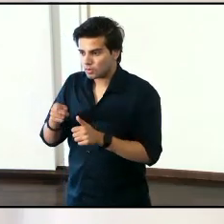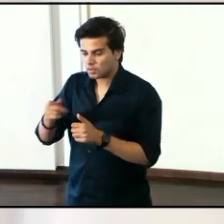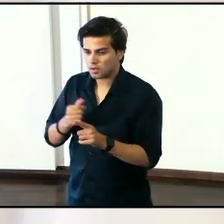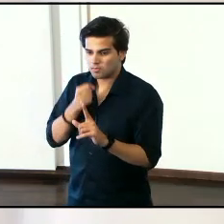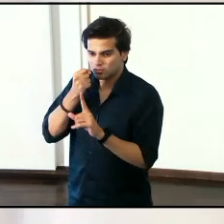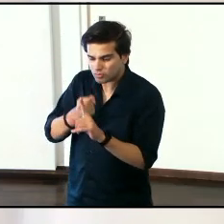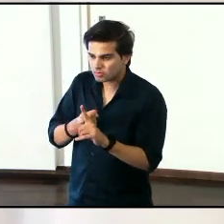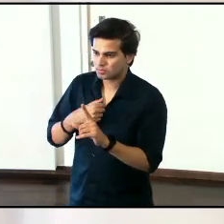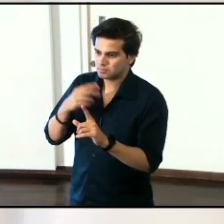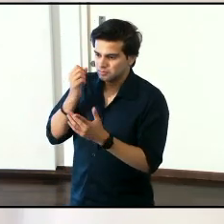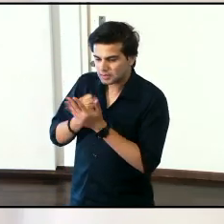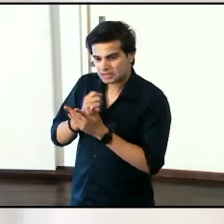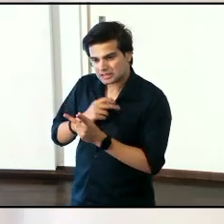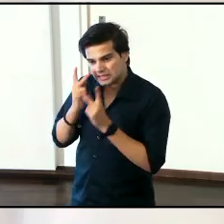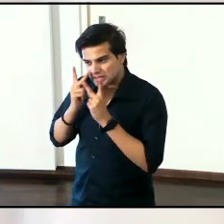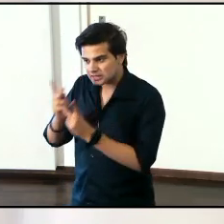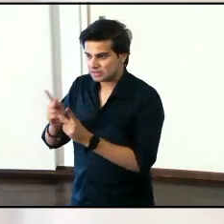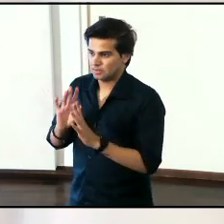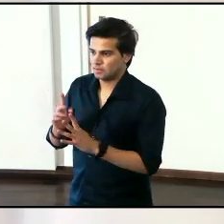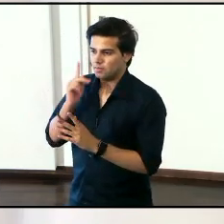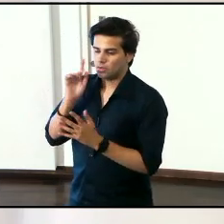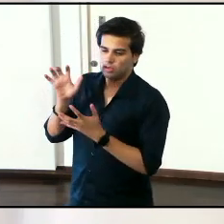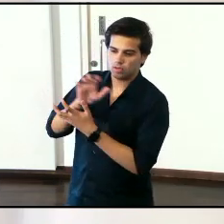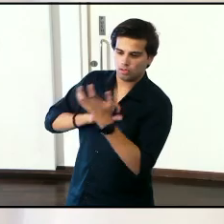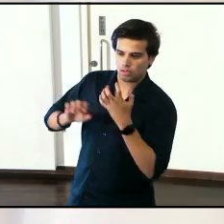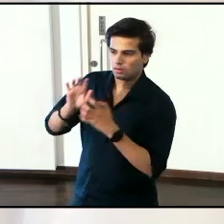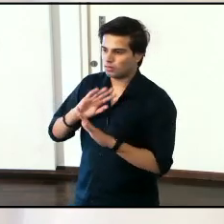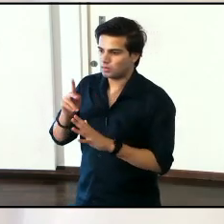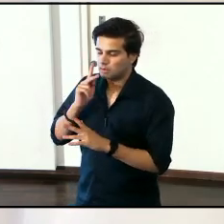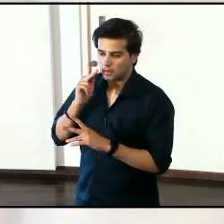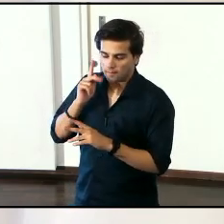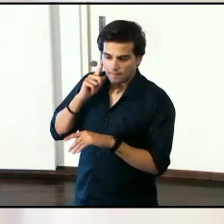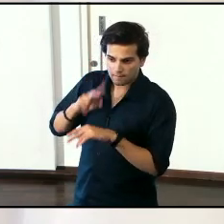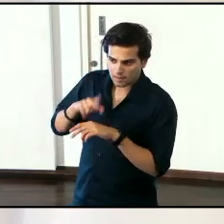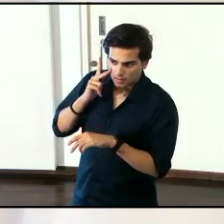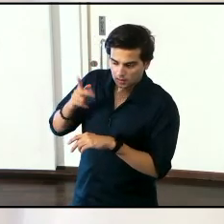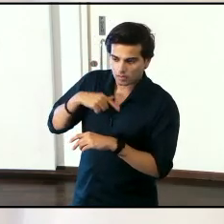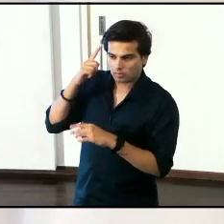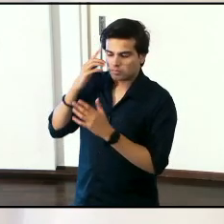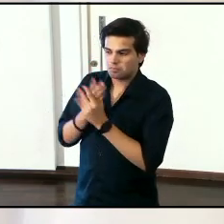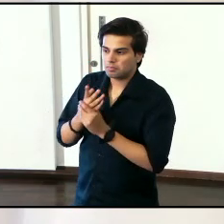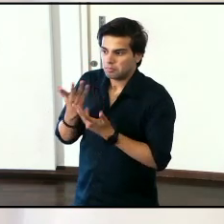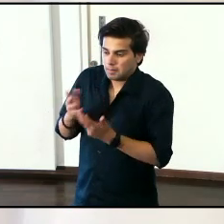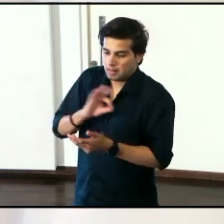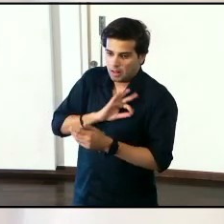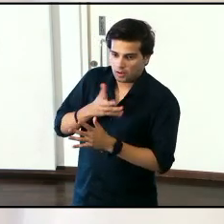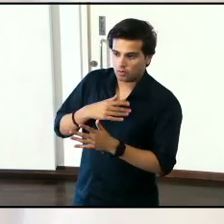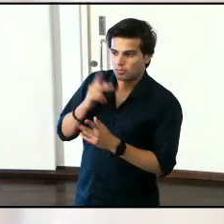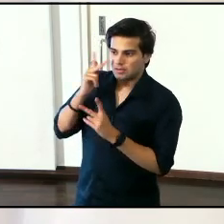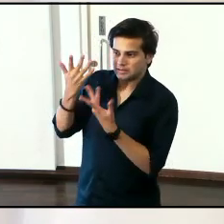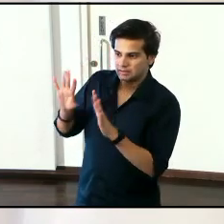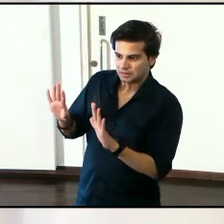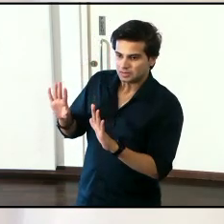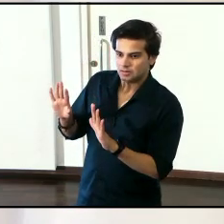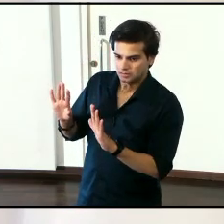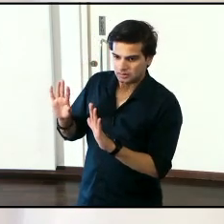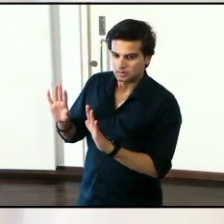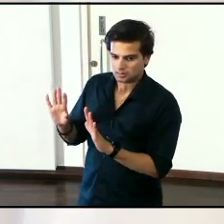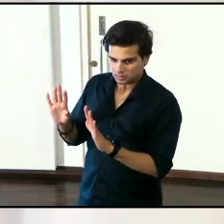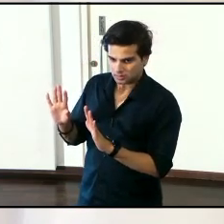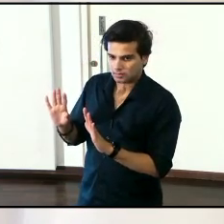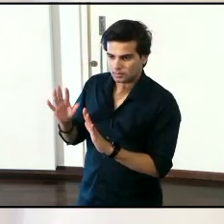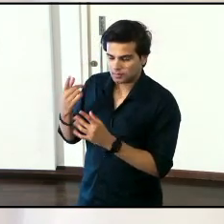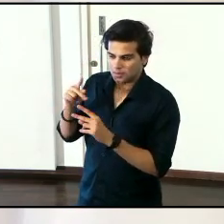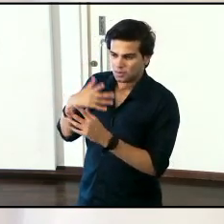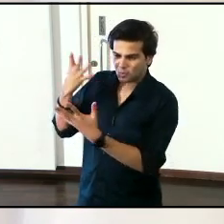to see something. You cannot unsee it once you've seen it. You may not like it, but you've seen it, right? So you don't want